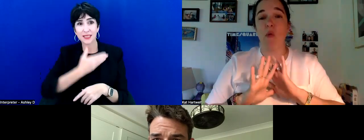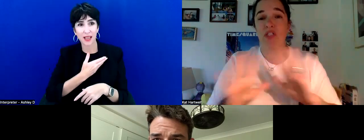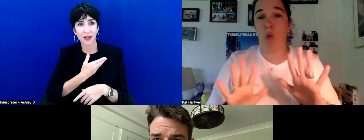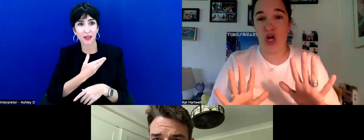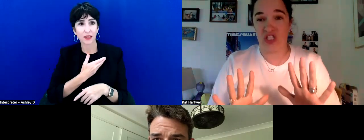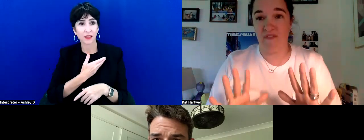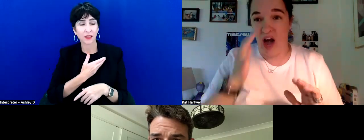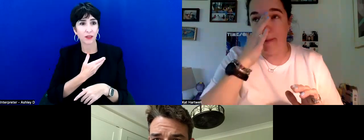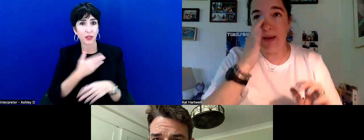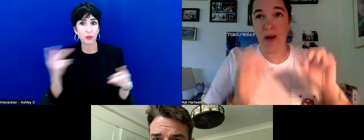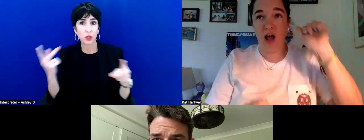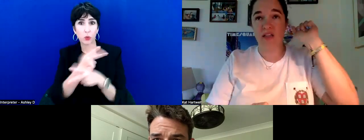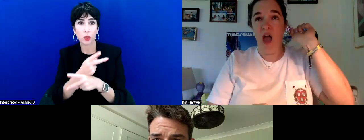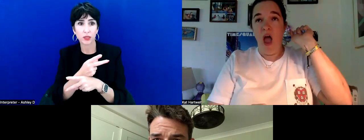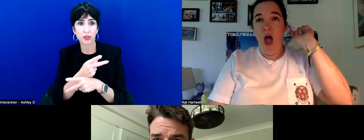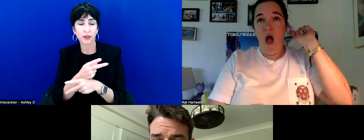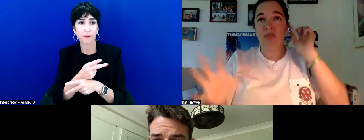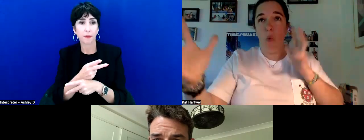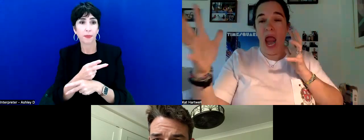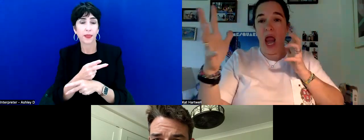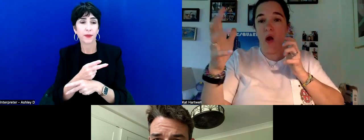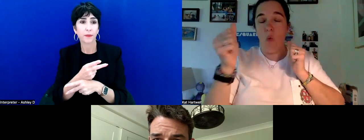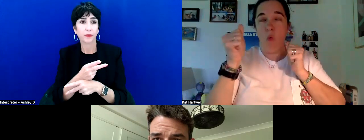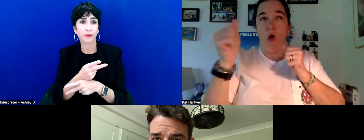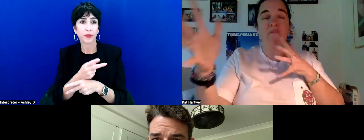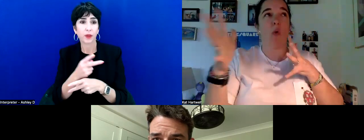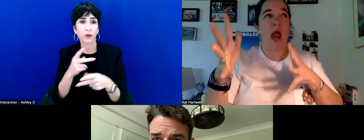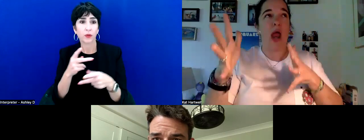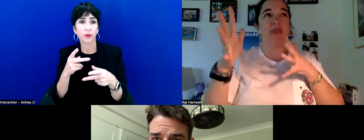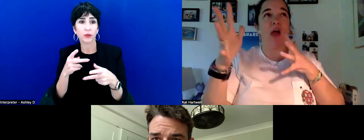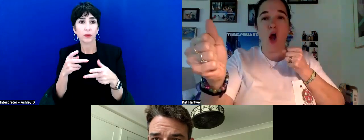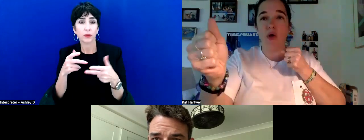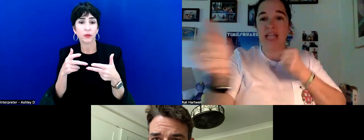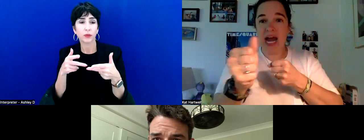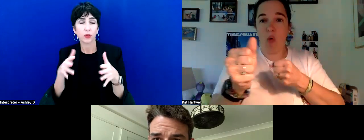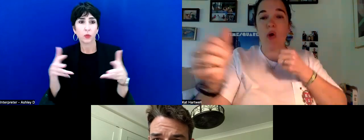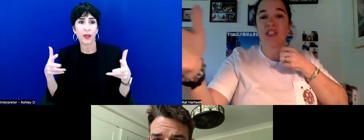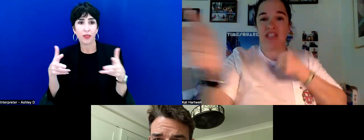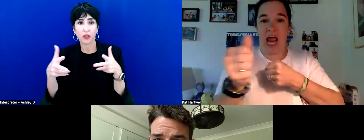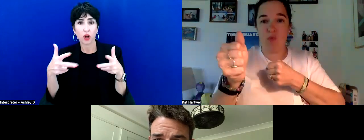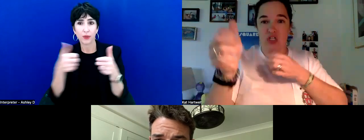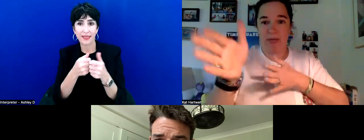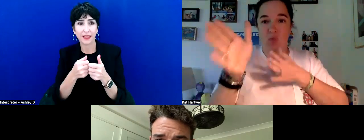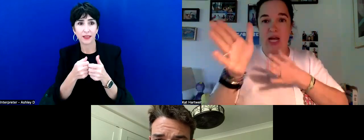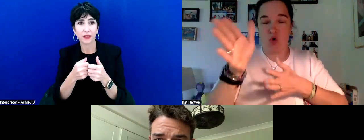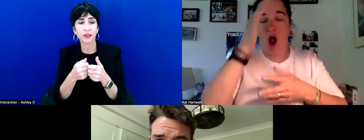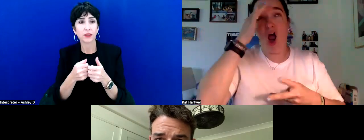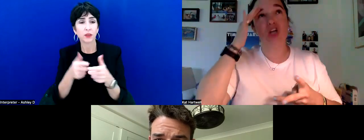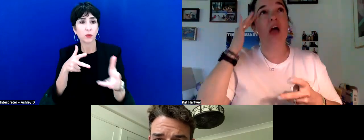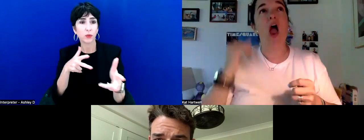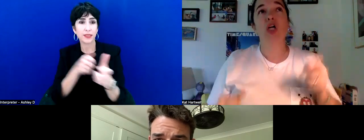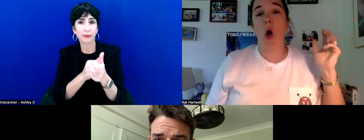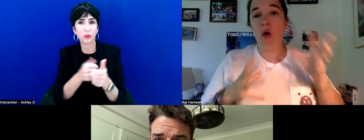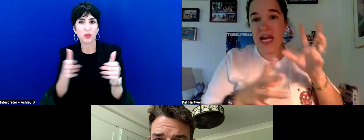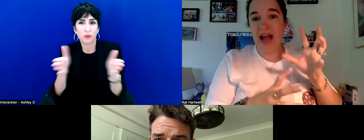My son, he was the worst ever. Because of the way the car was hit, we were damaged in between two